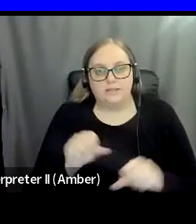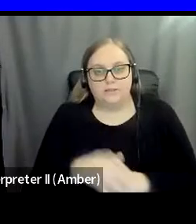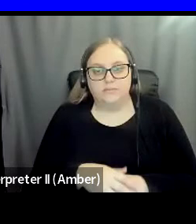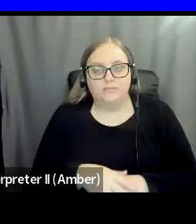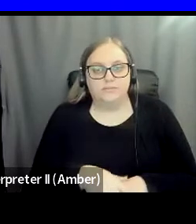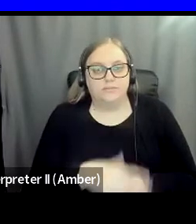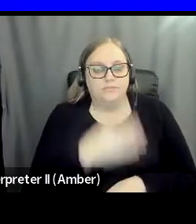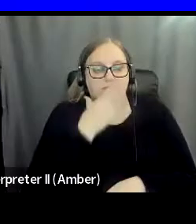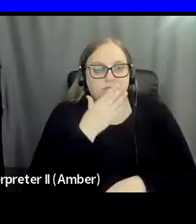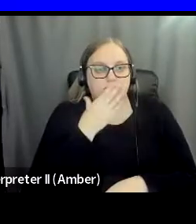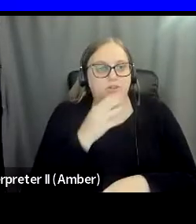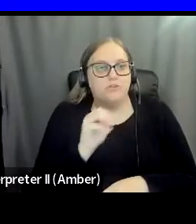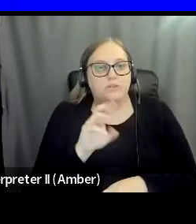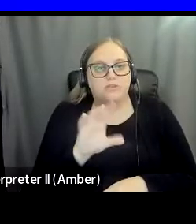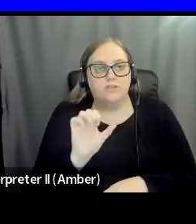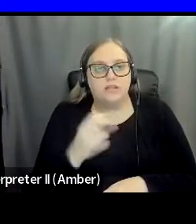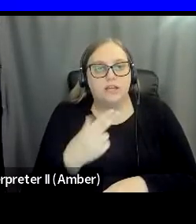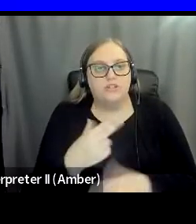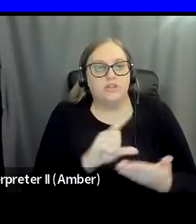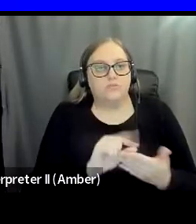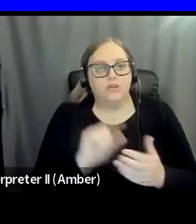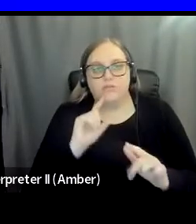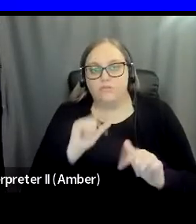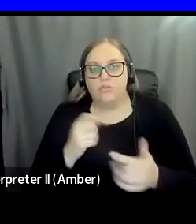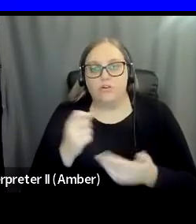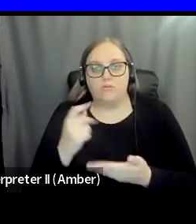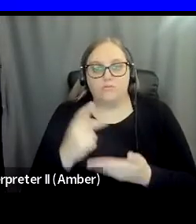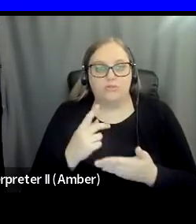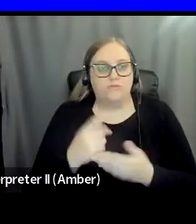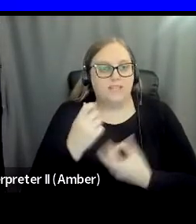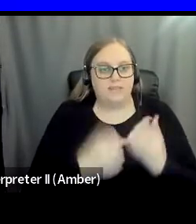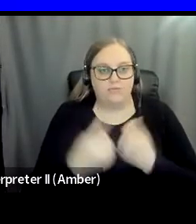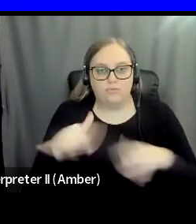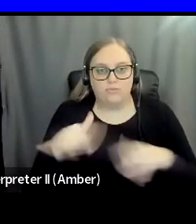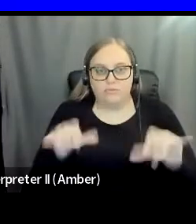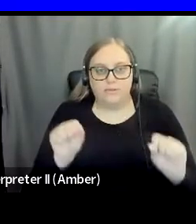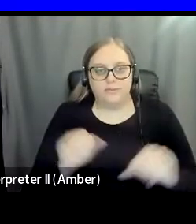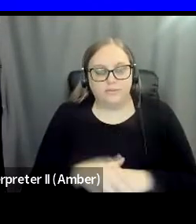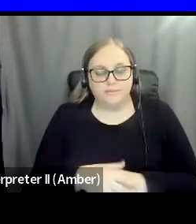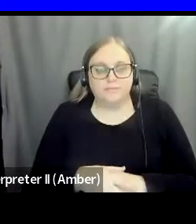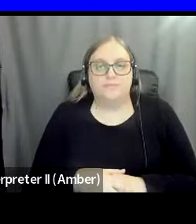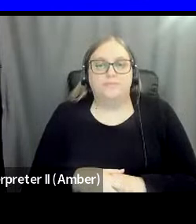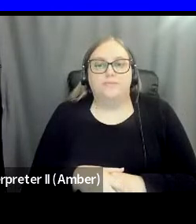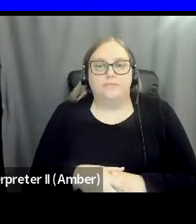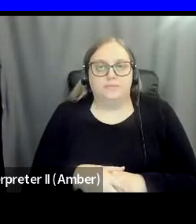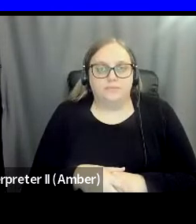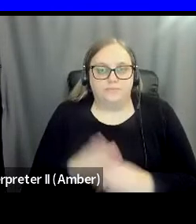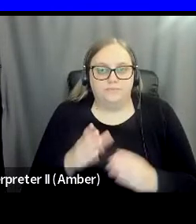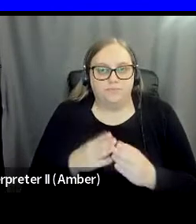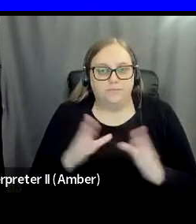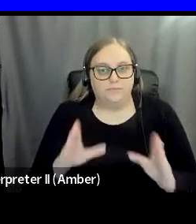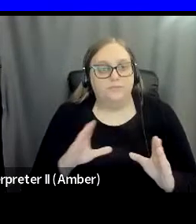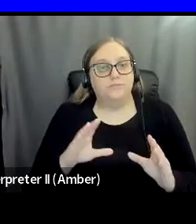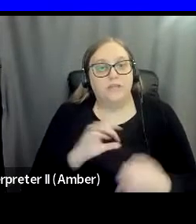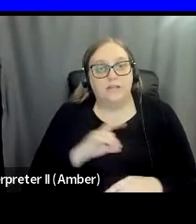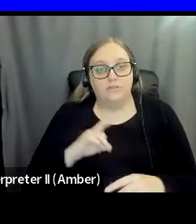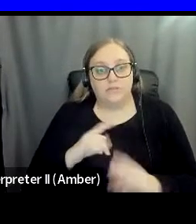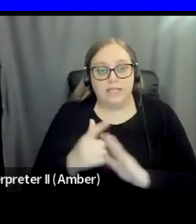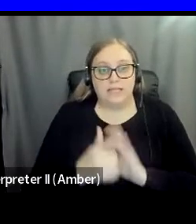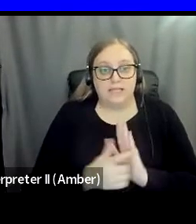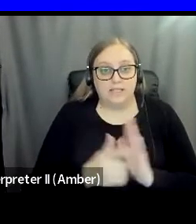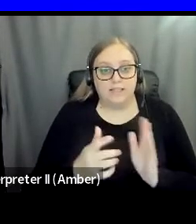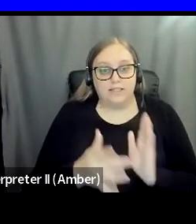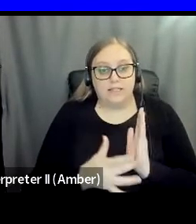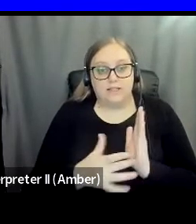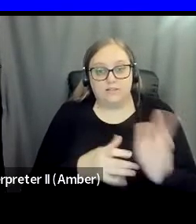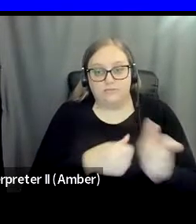Thank you, Mr. Cash. The print and report are approved unanimously. Madam General Counsel, is the measure legally and technically sufficient